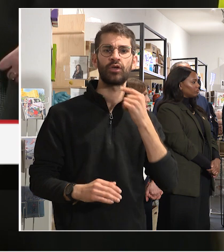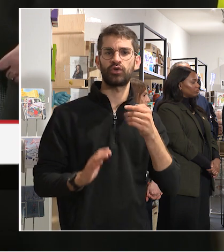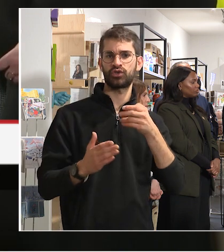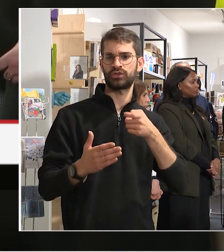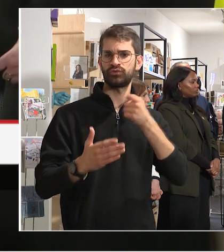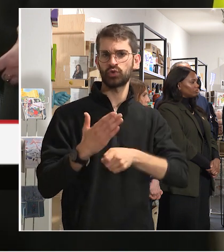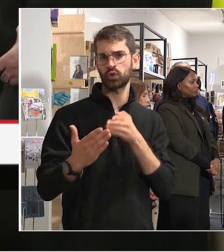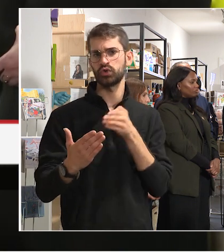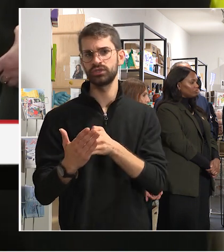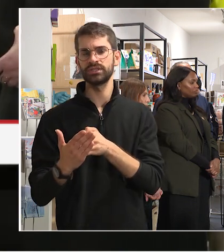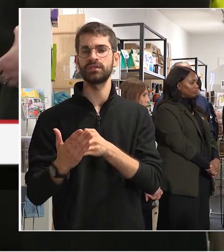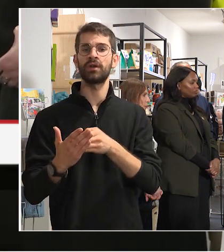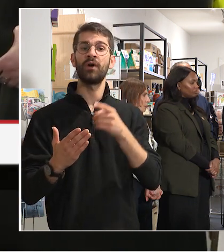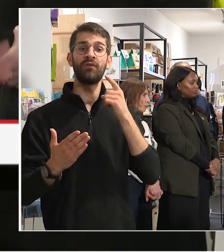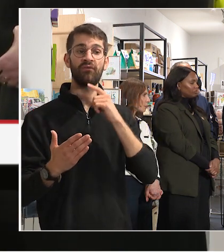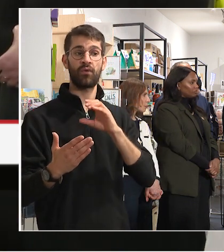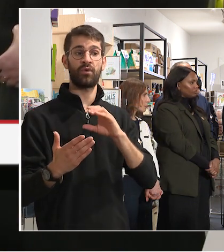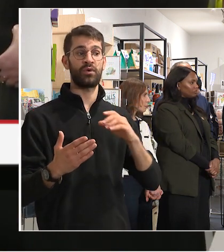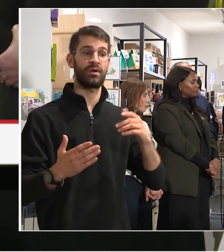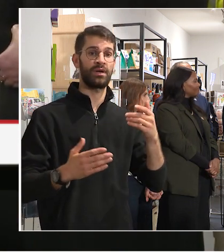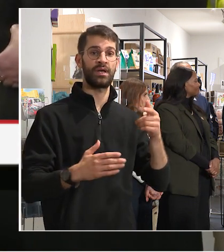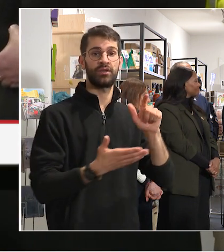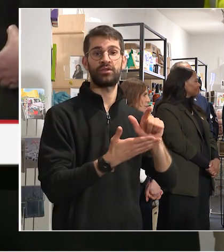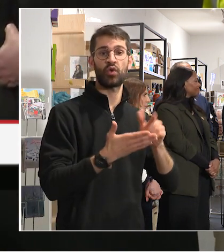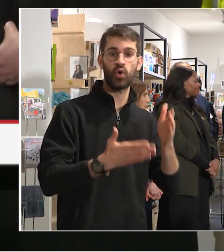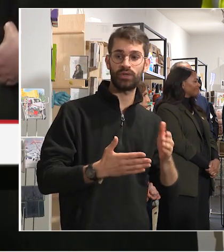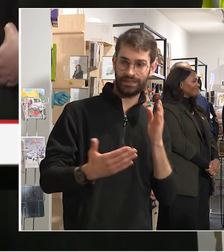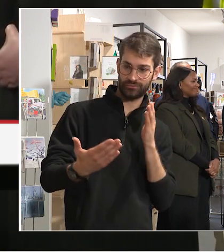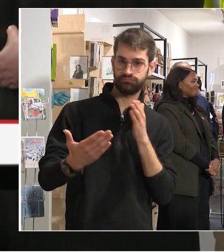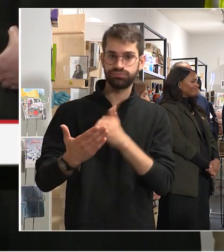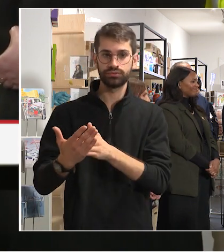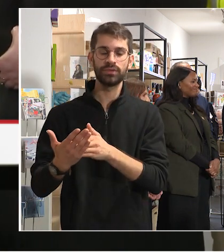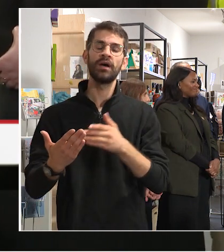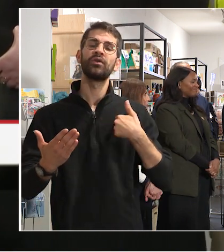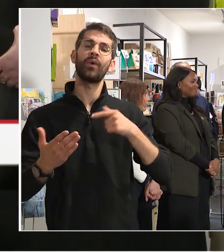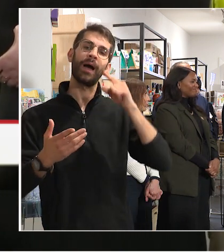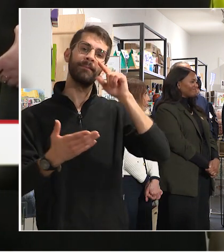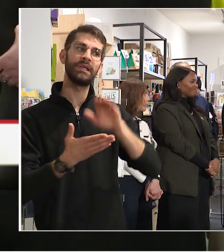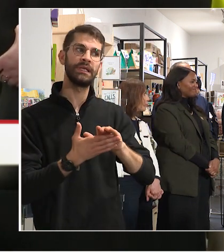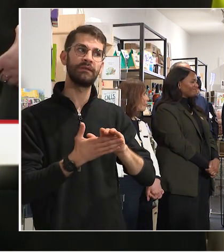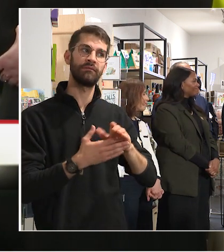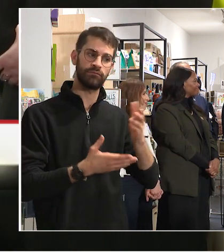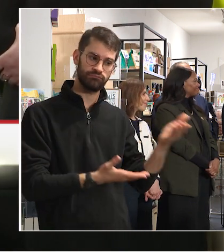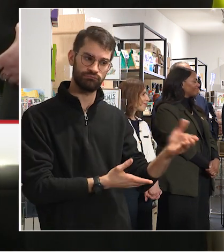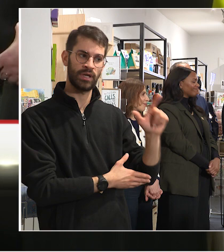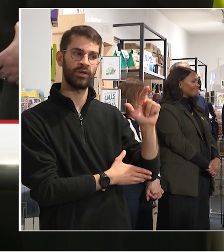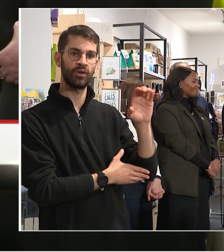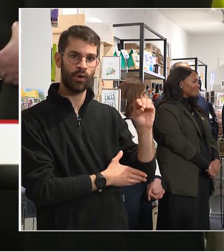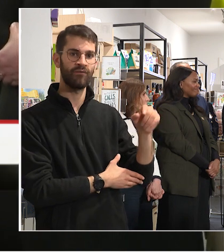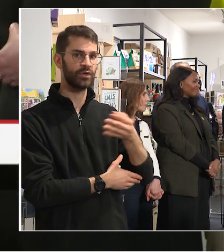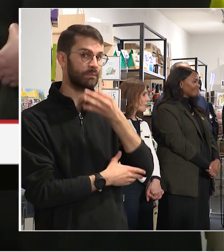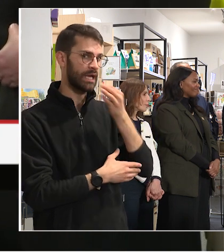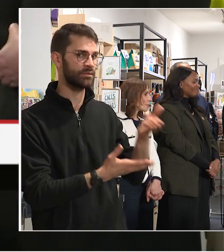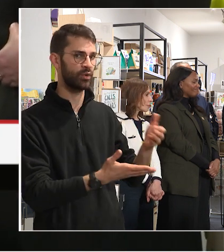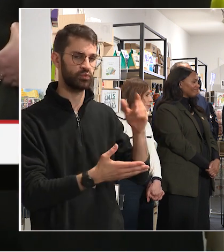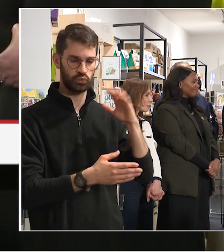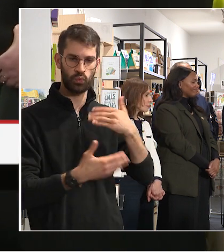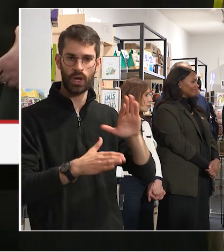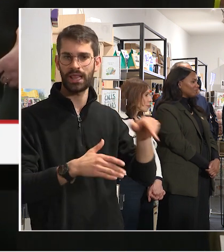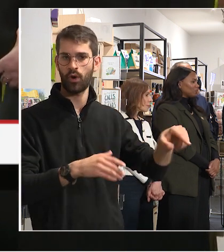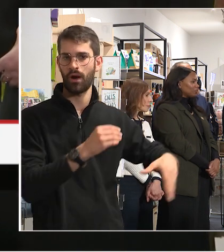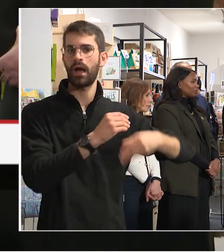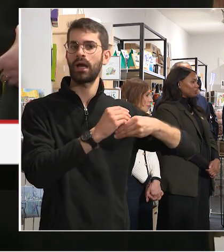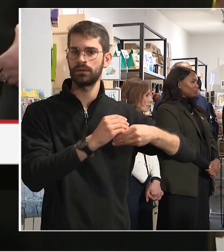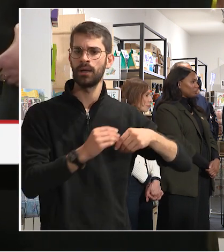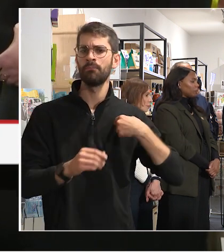need. And I believe, and the chief will, as the law enforcement expert here, will add that